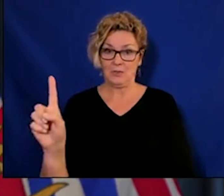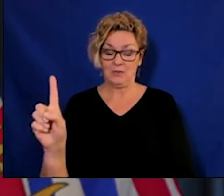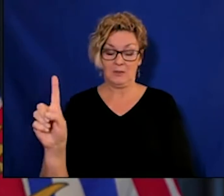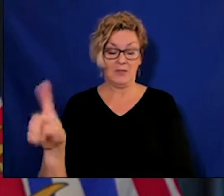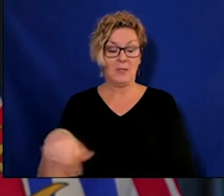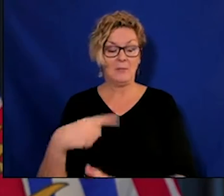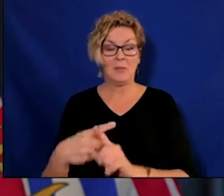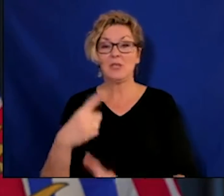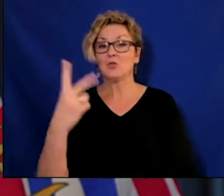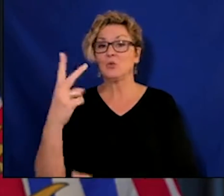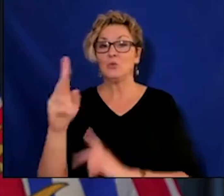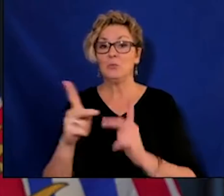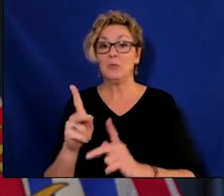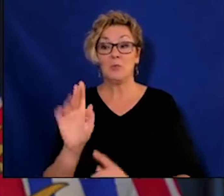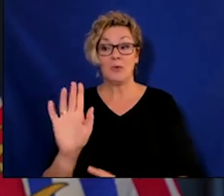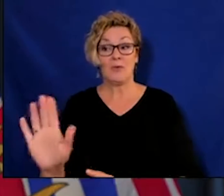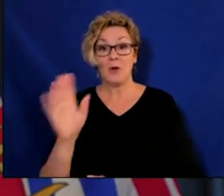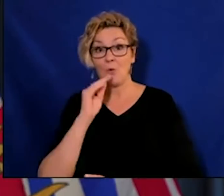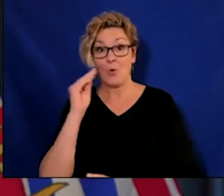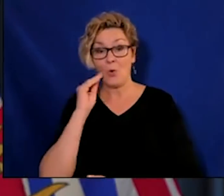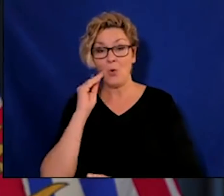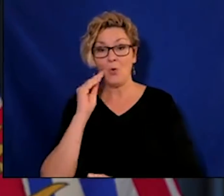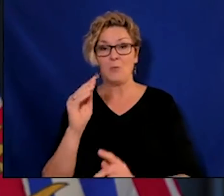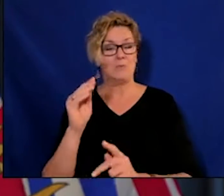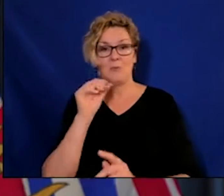Canada. We now have